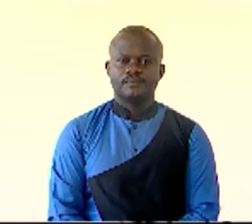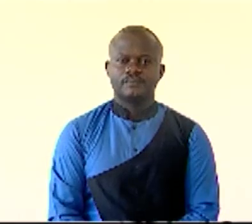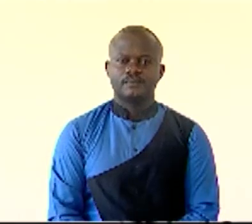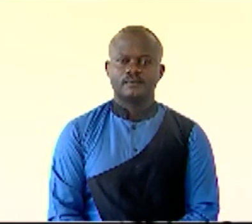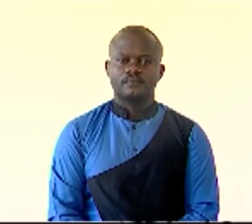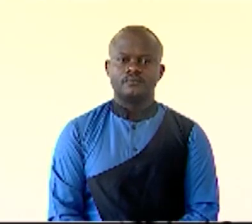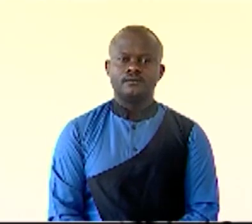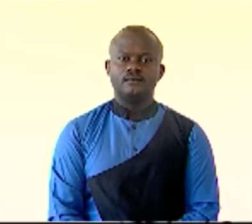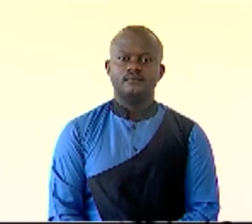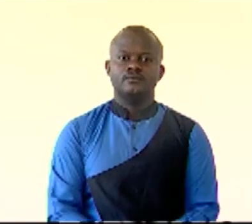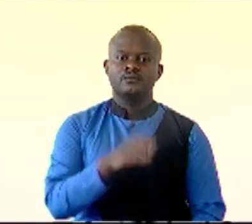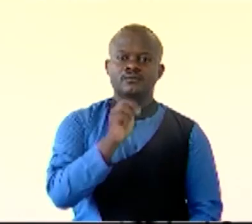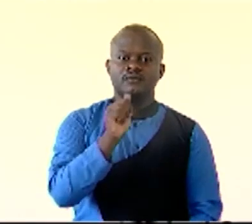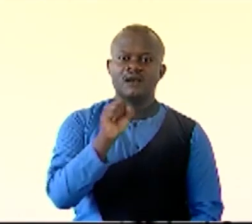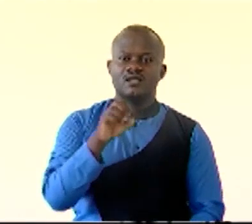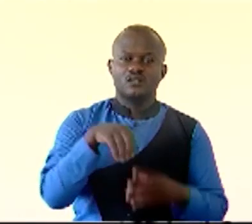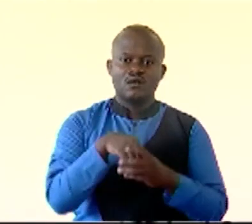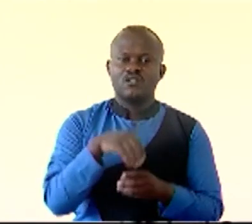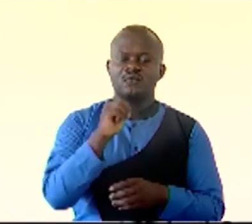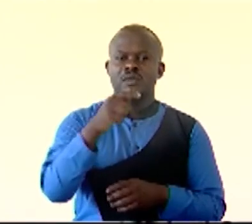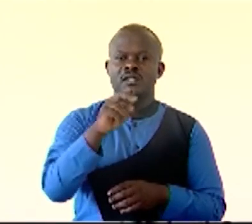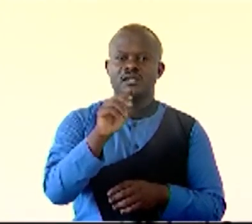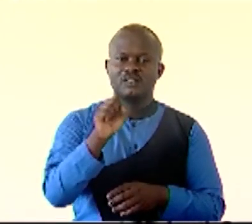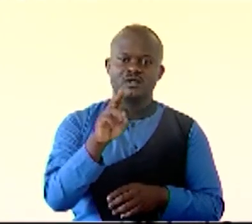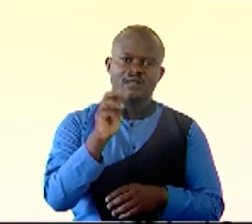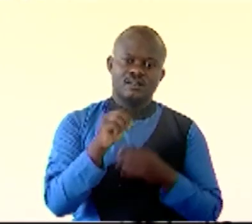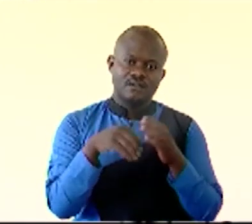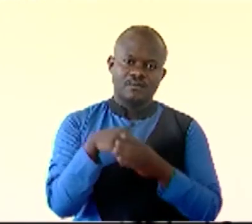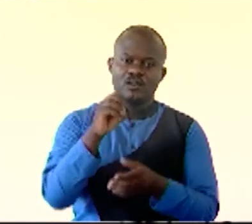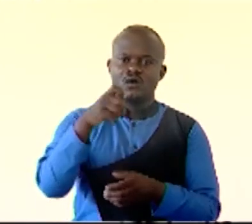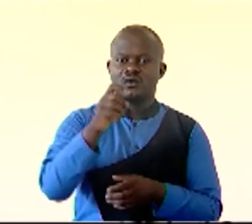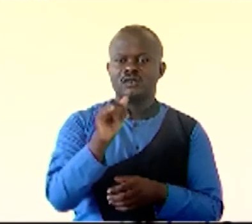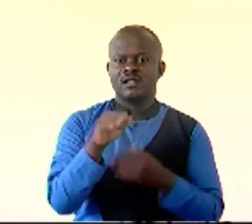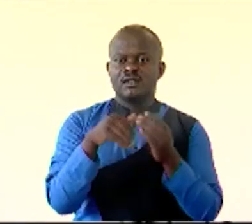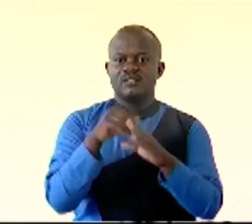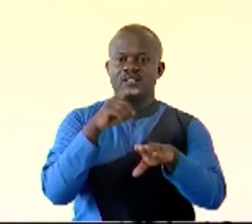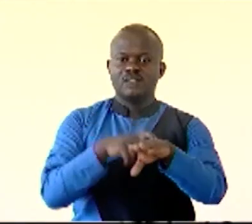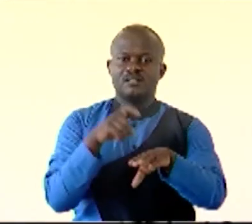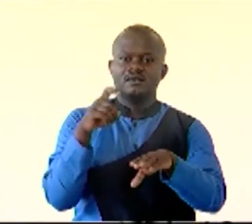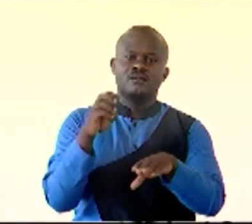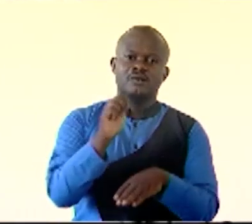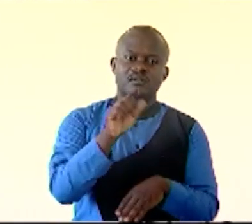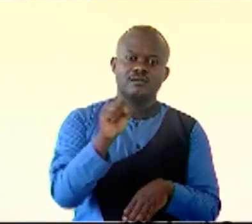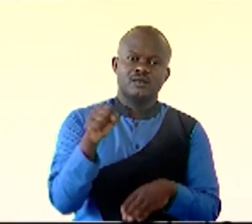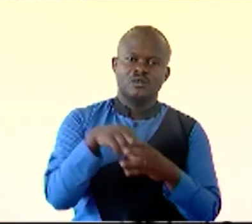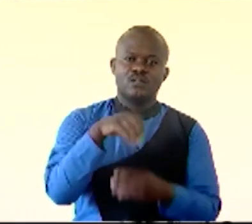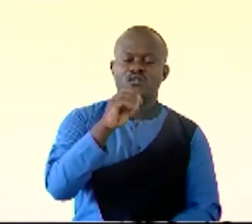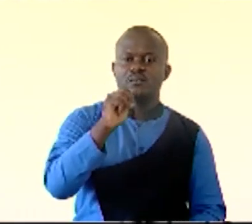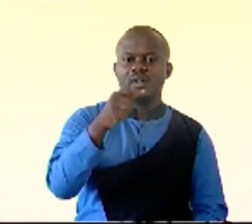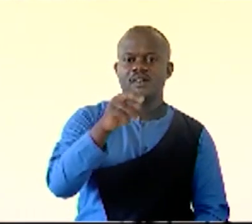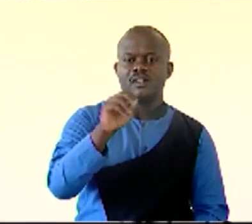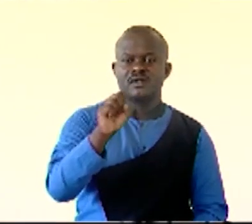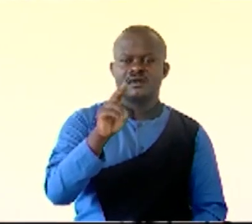of magnesium oxide will be 0.05 times the mass of magnesium oxide